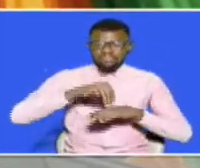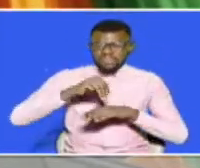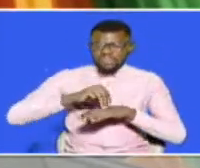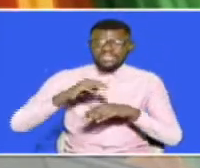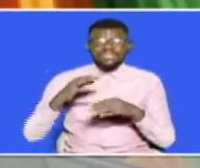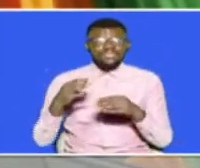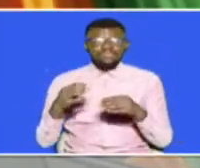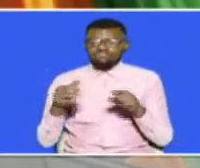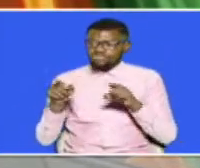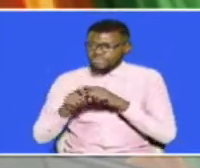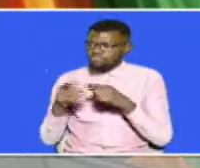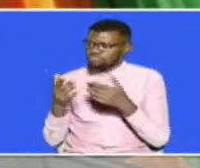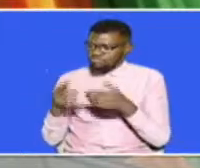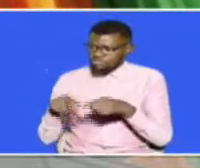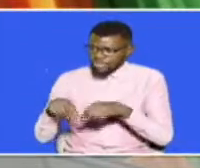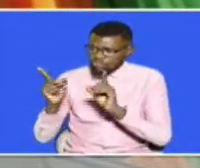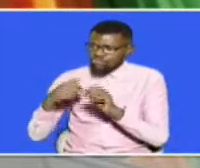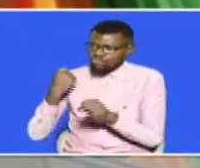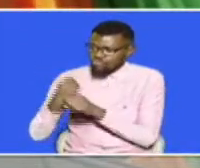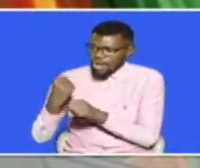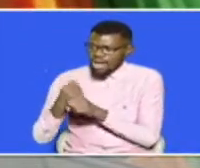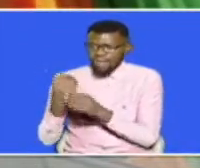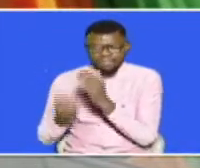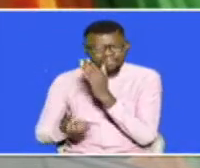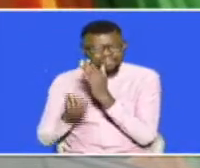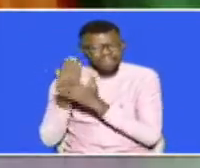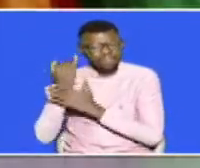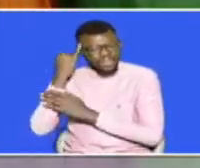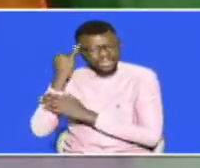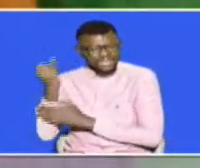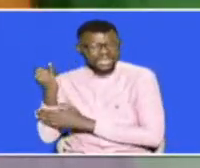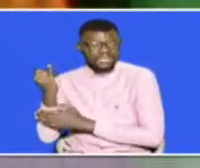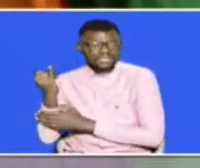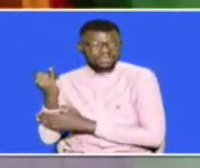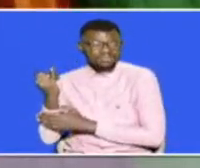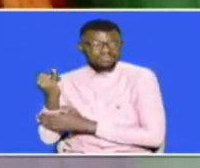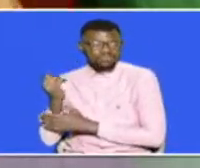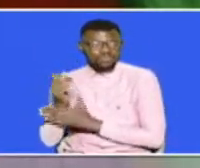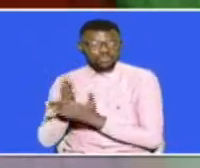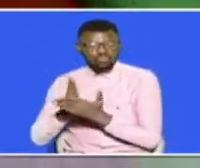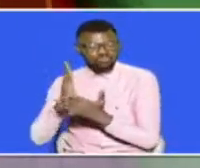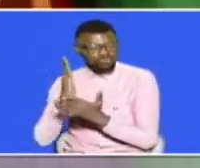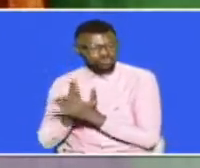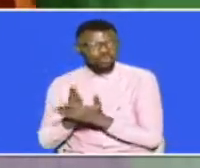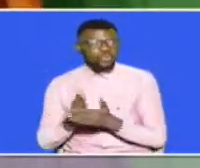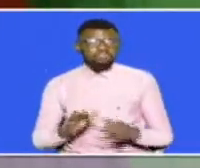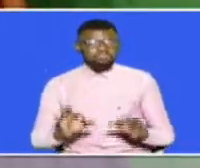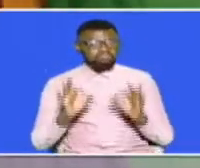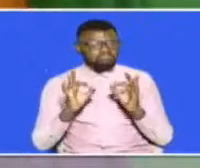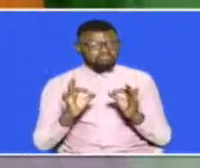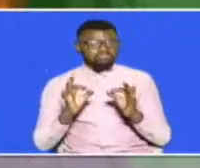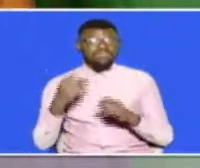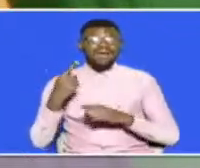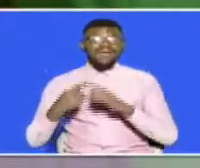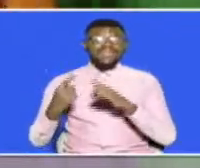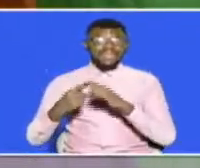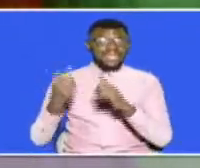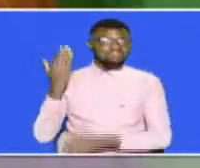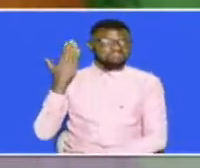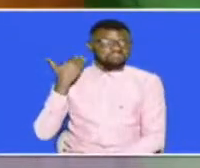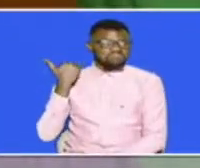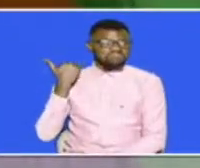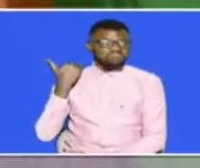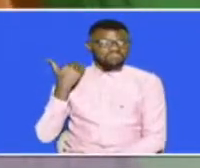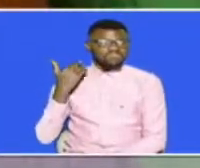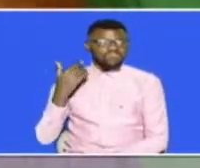What else is left to be done, you may ask? It is indeed remarkable that just a few years ago,